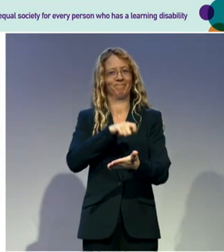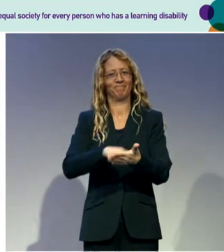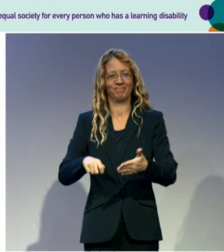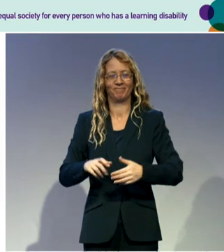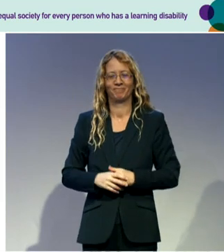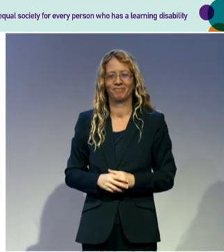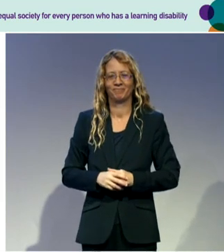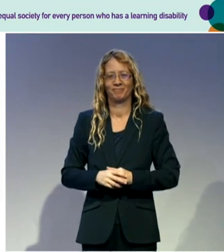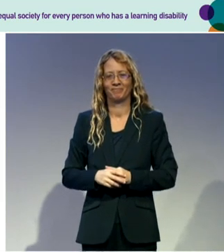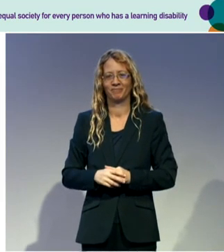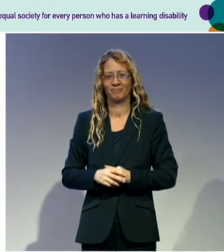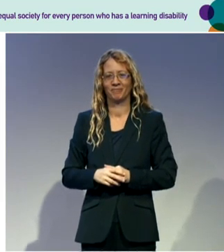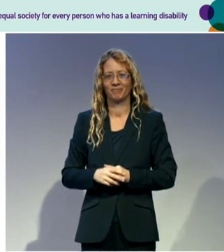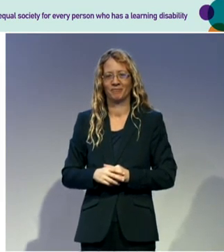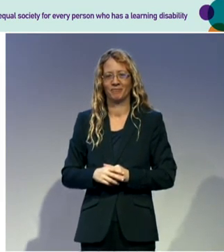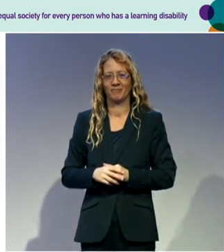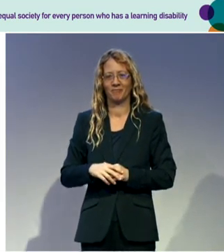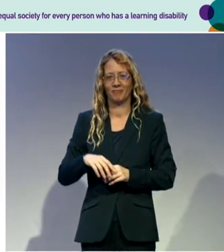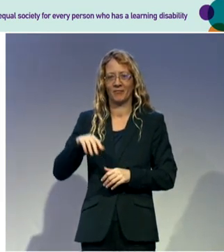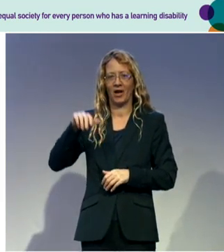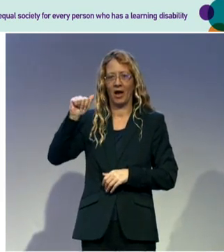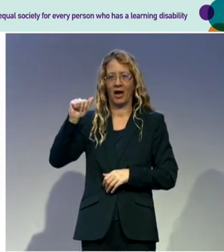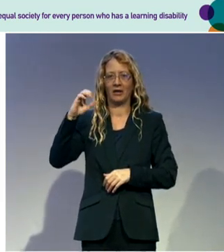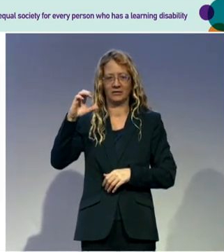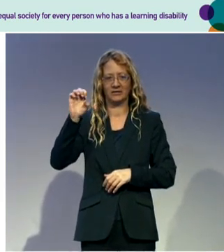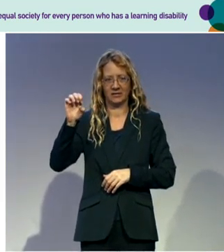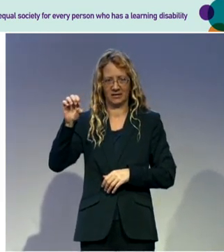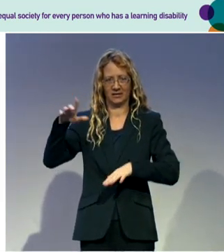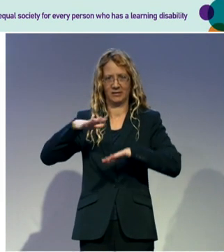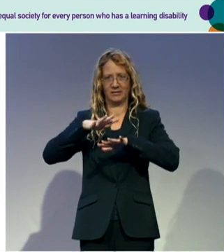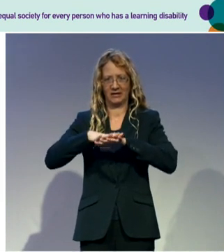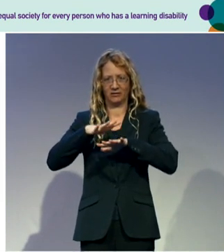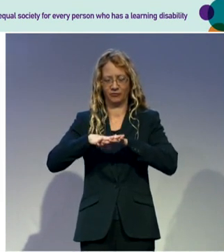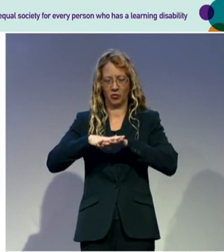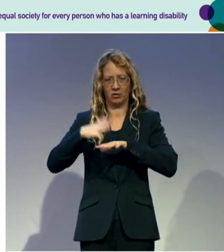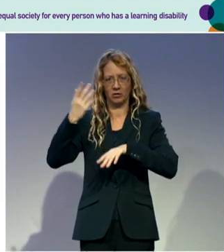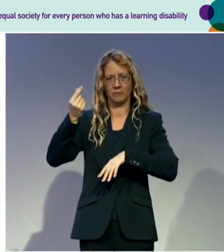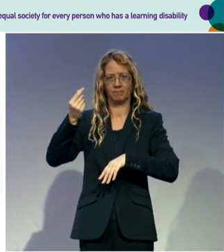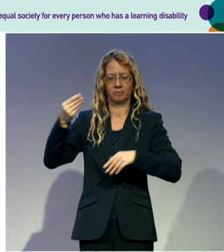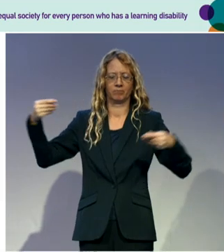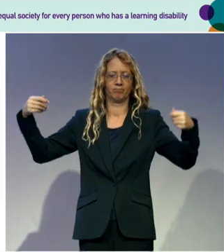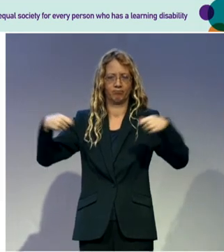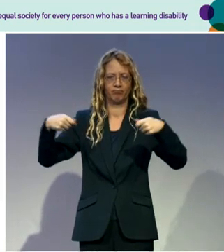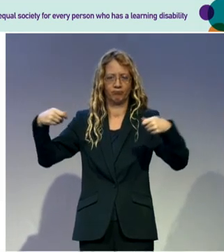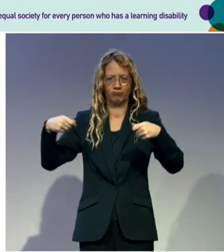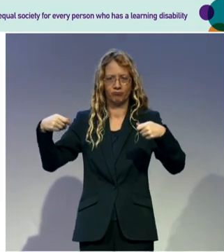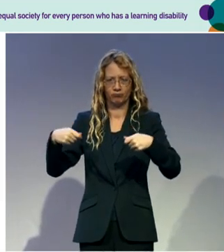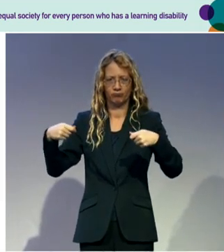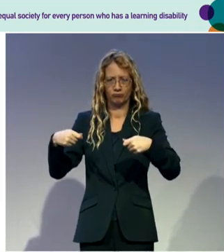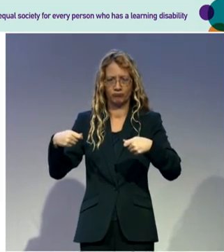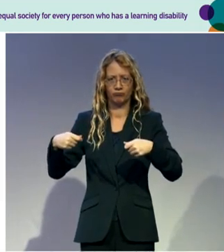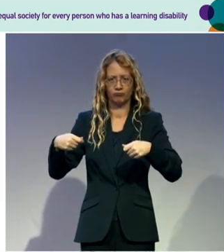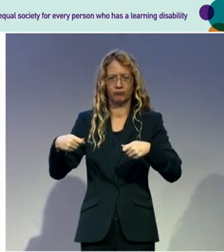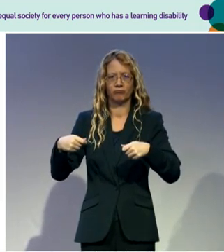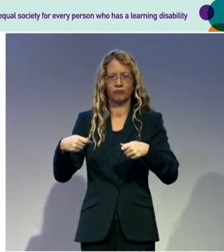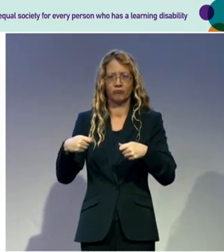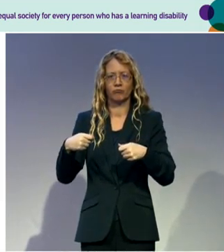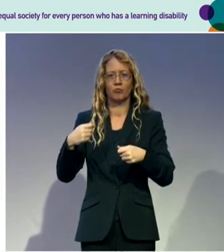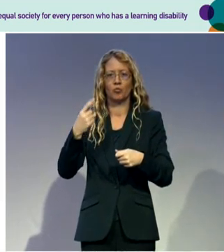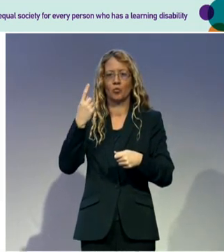network from the Scottish Government. Enable Scotland's work with ACE is supported by the Adult Learning and Empowering Communities Fund.